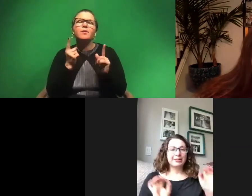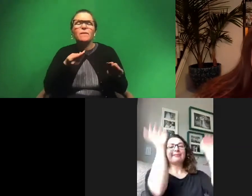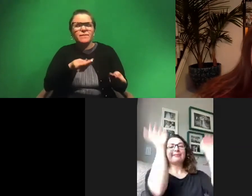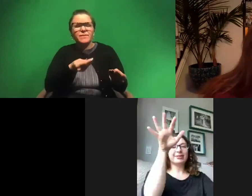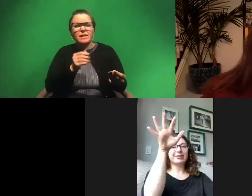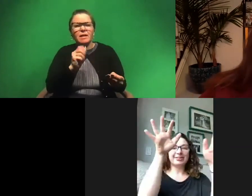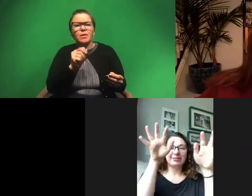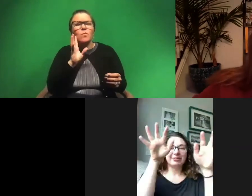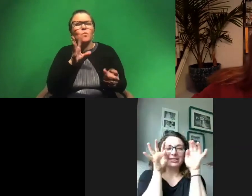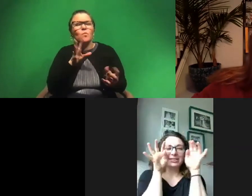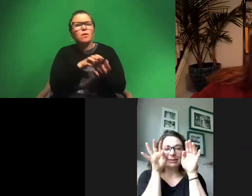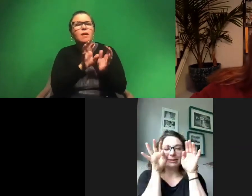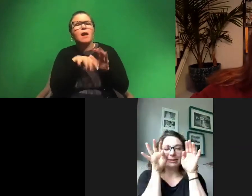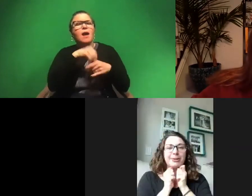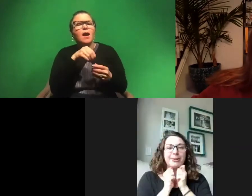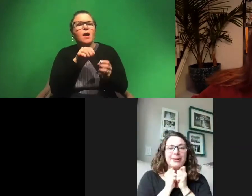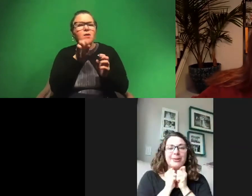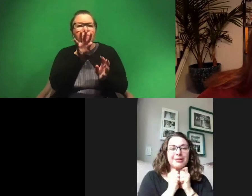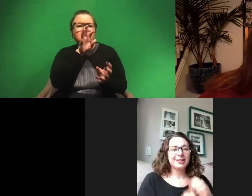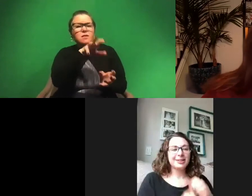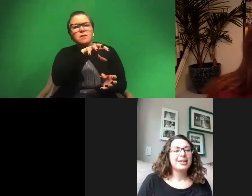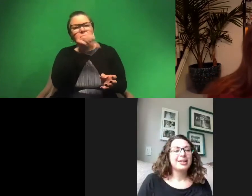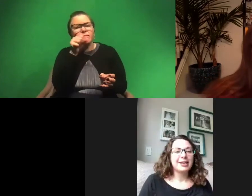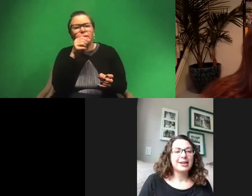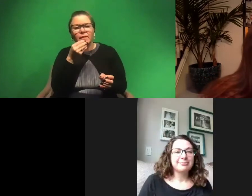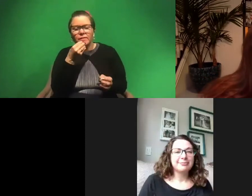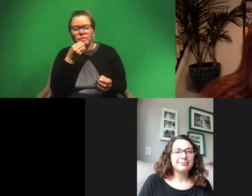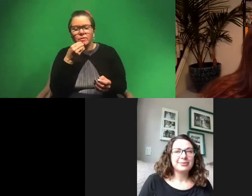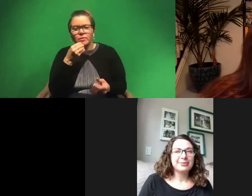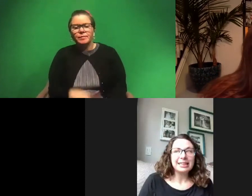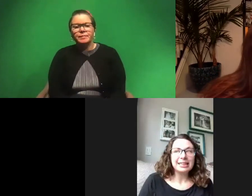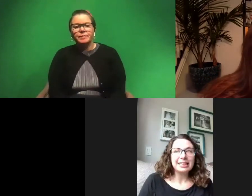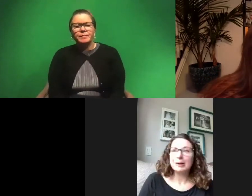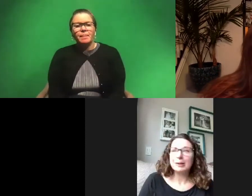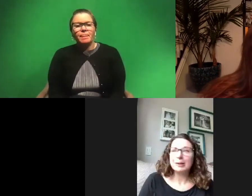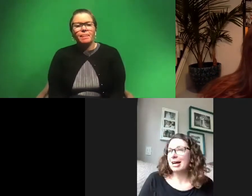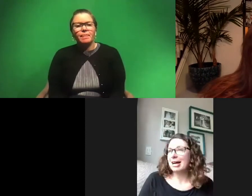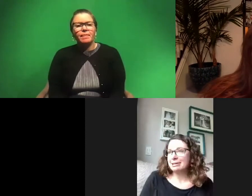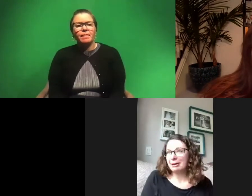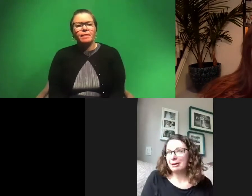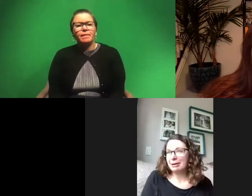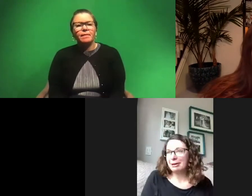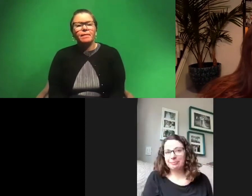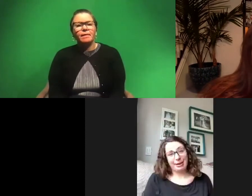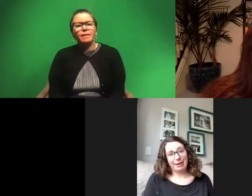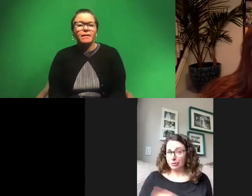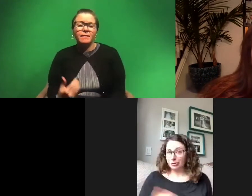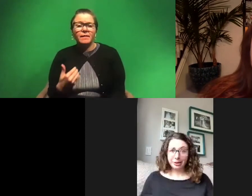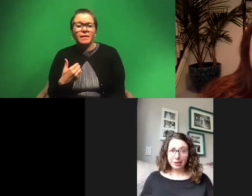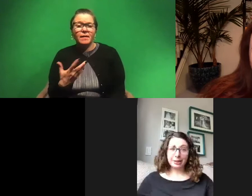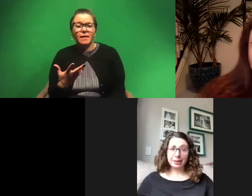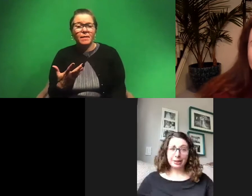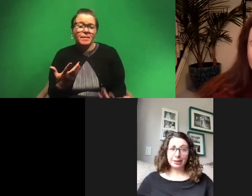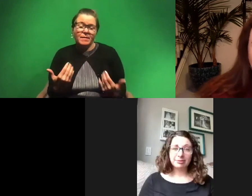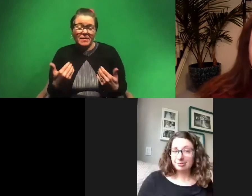out and reach its little muscle out and pull on the food. I think they have personalities, so maybe I'm just a weirdo,